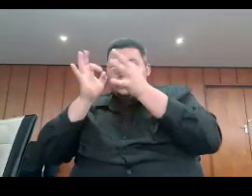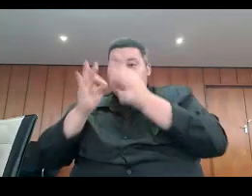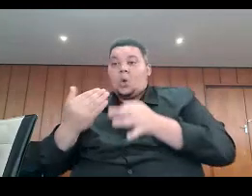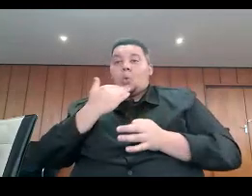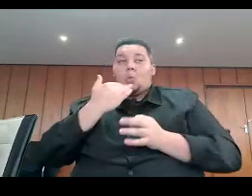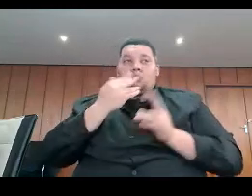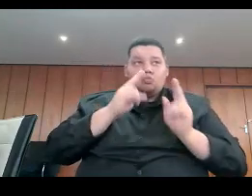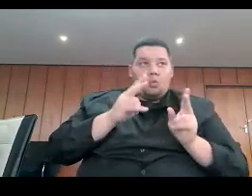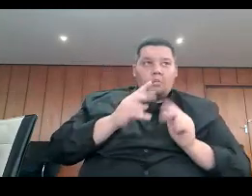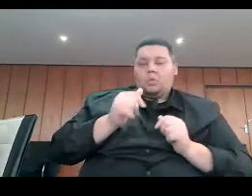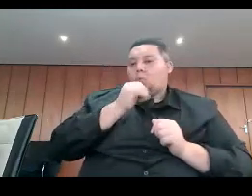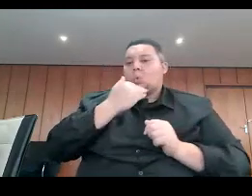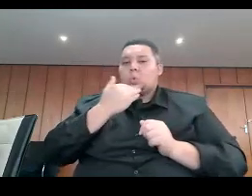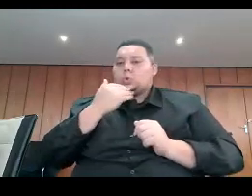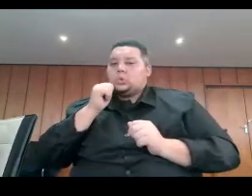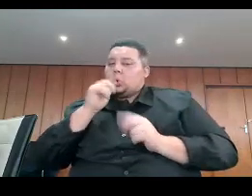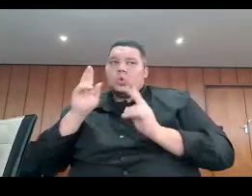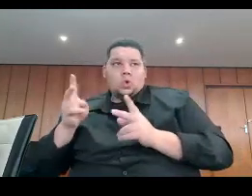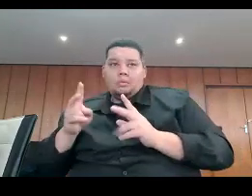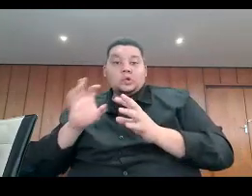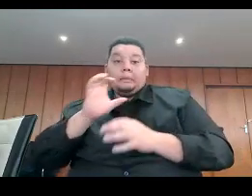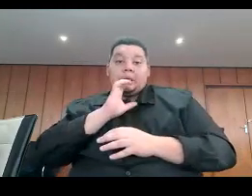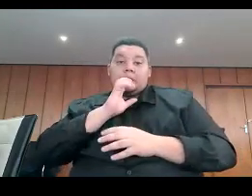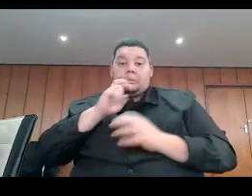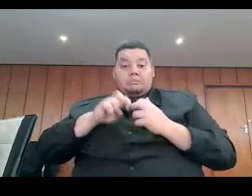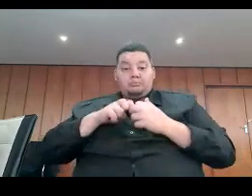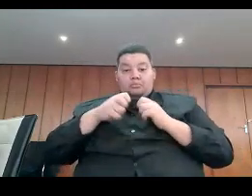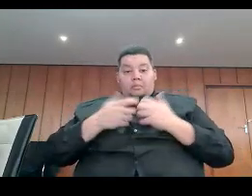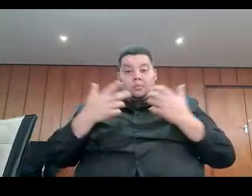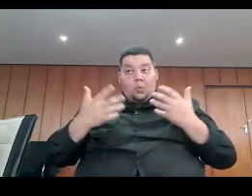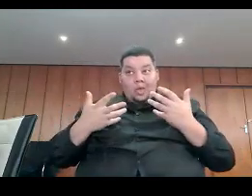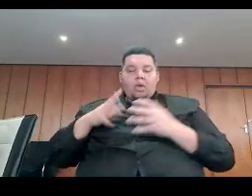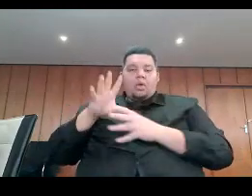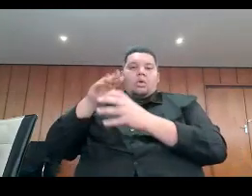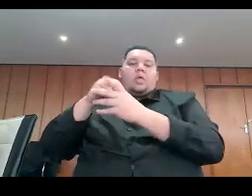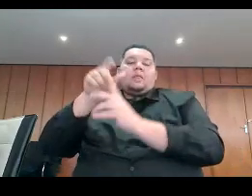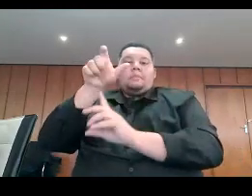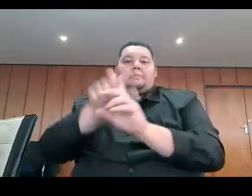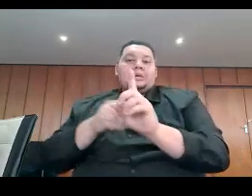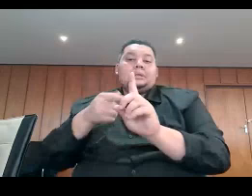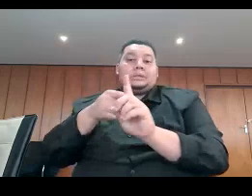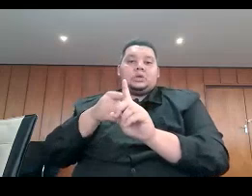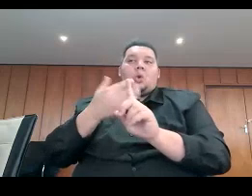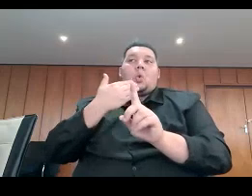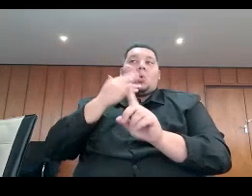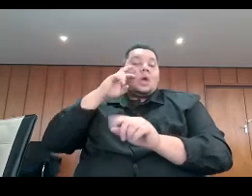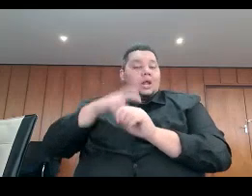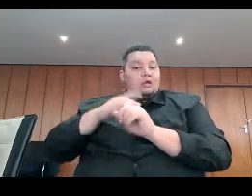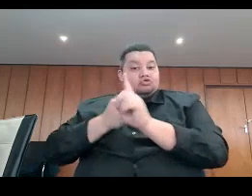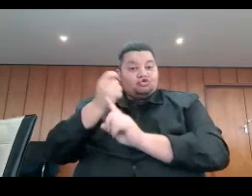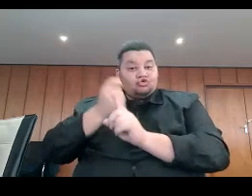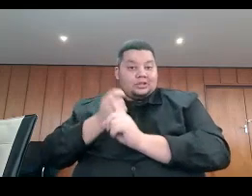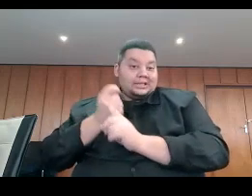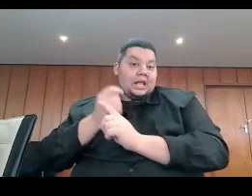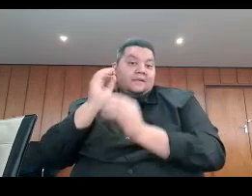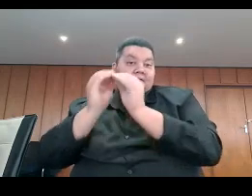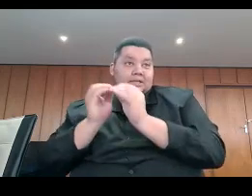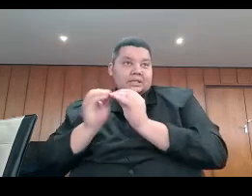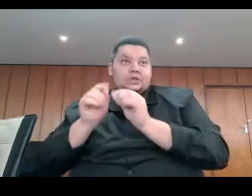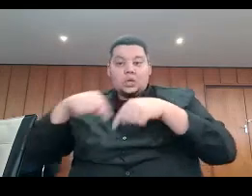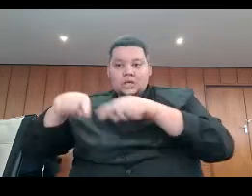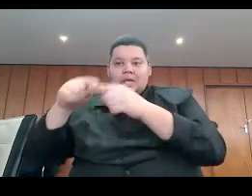normal. This meant that the problem lay again with the individual who should be treated, fixed, so that they could fit back